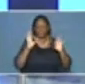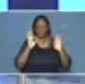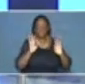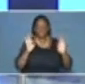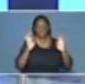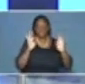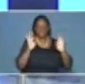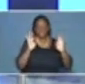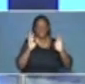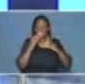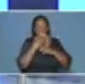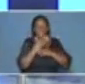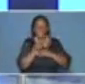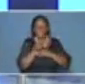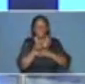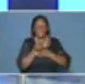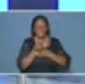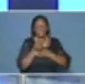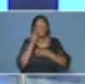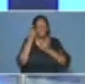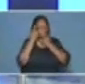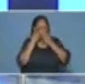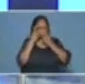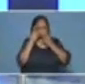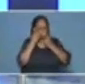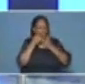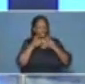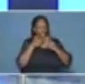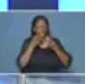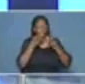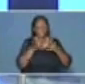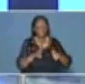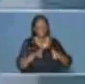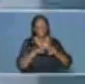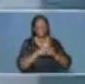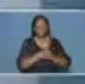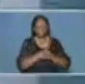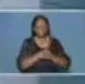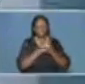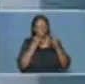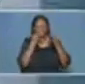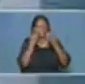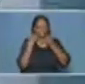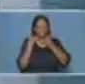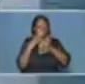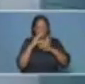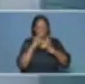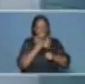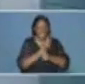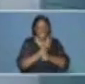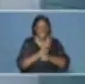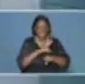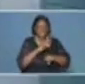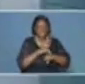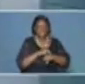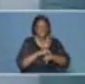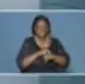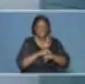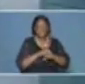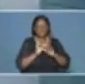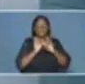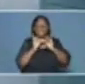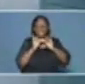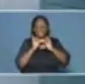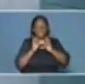health officials are now concerned about a growing trend. For many years, nurses have gone above and beyond to administer